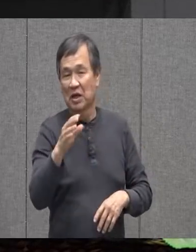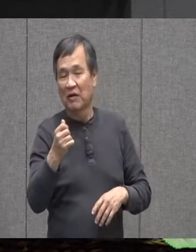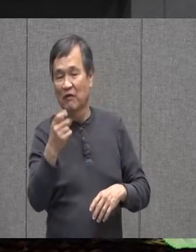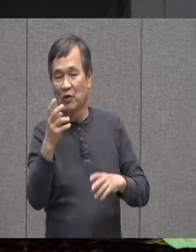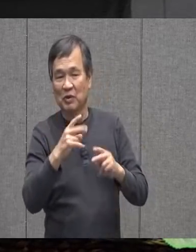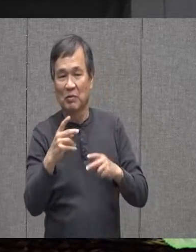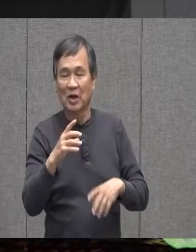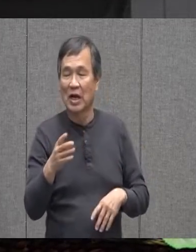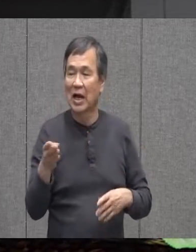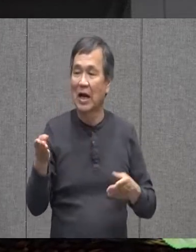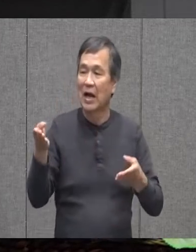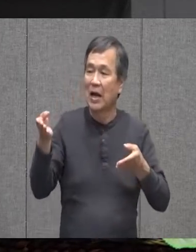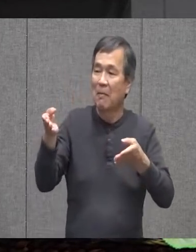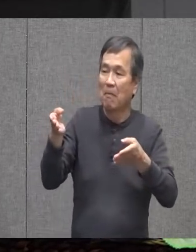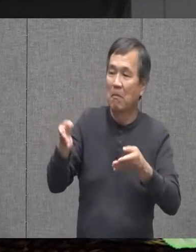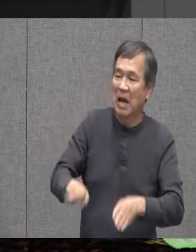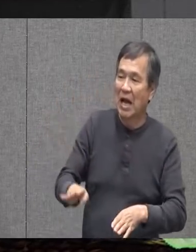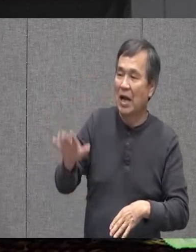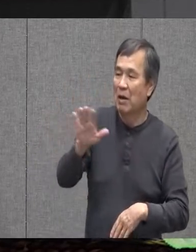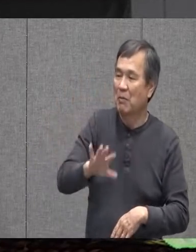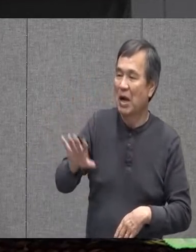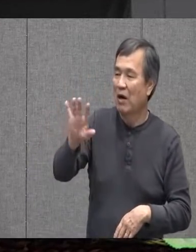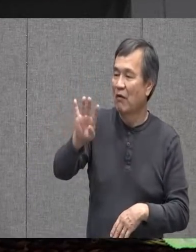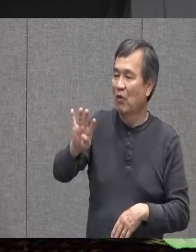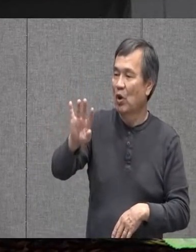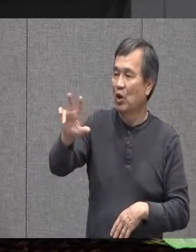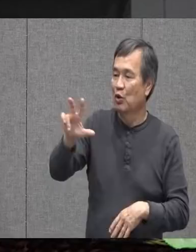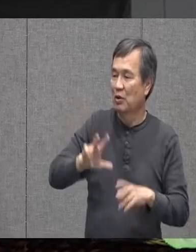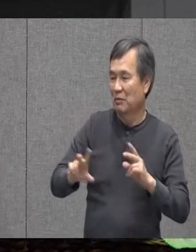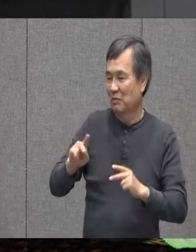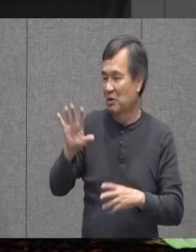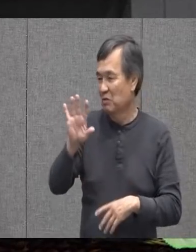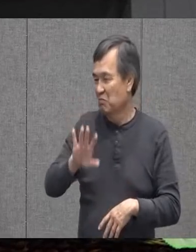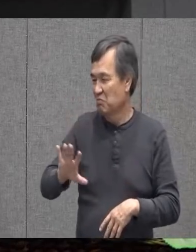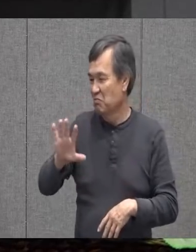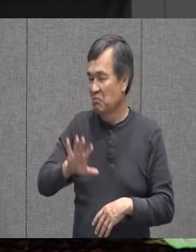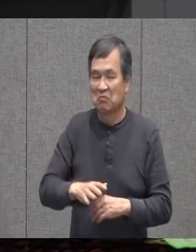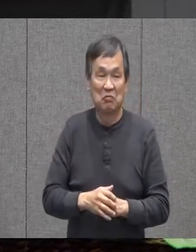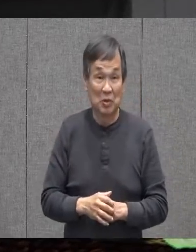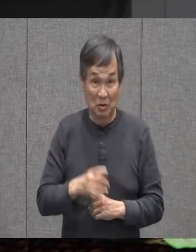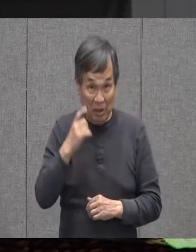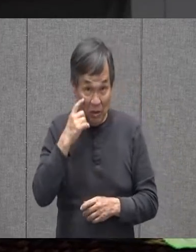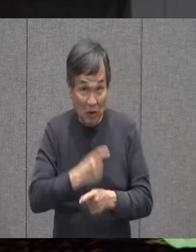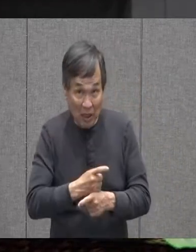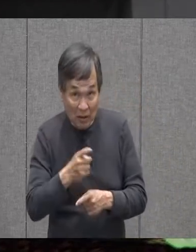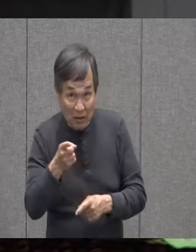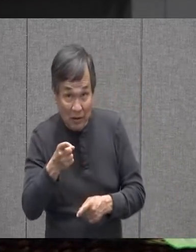I betcha about 43 people. Think he's right?